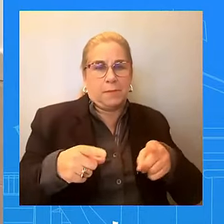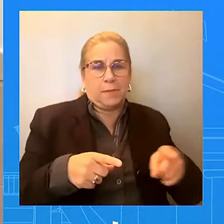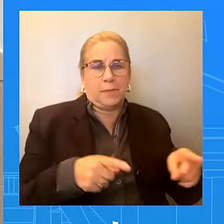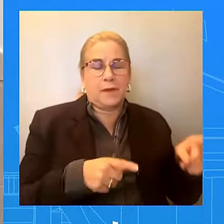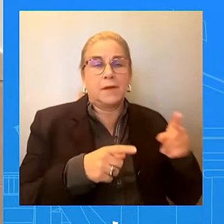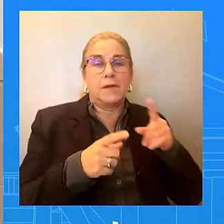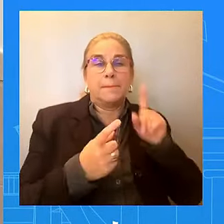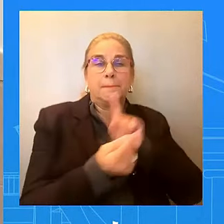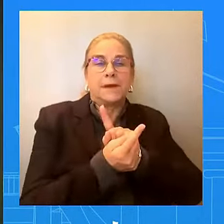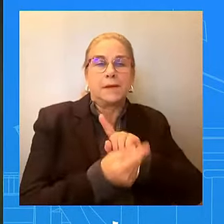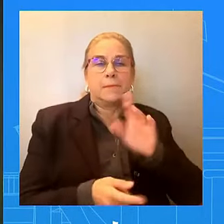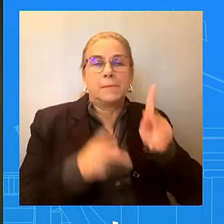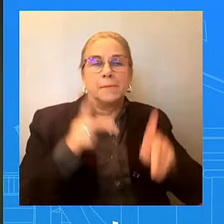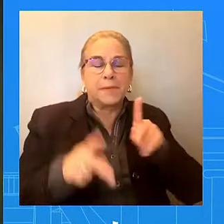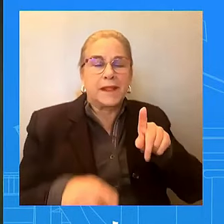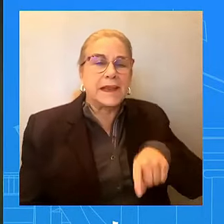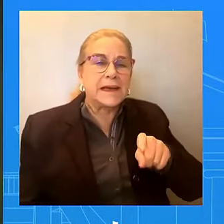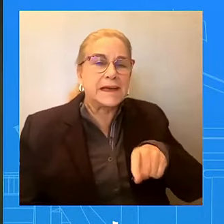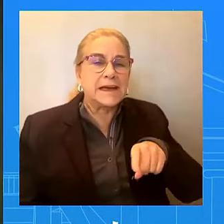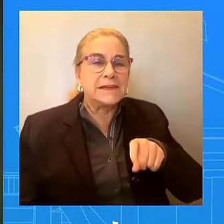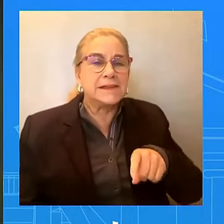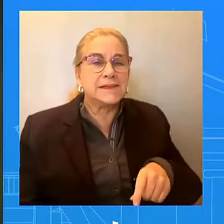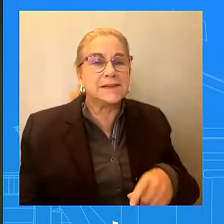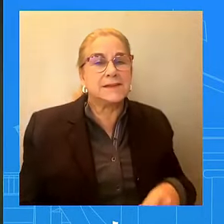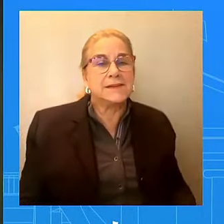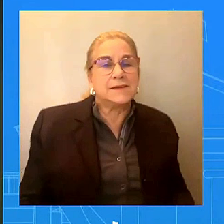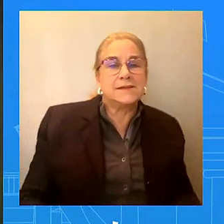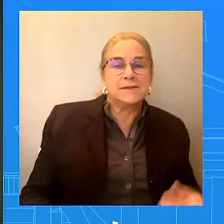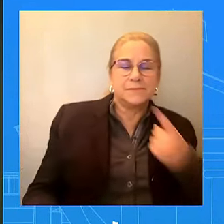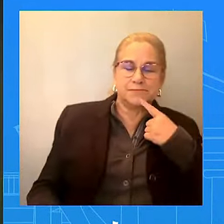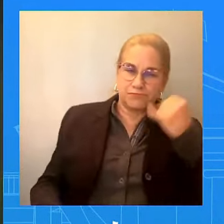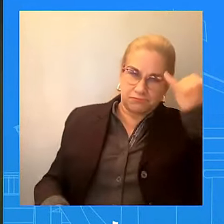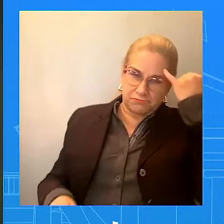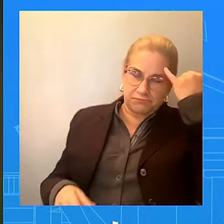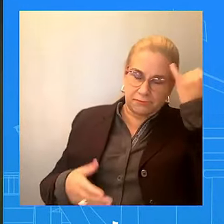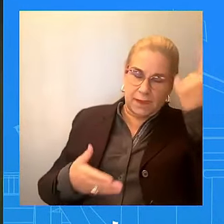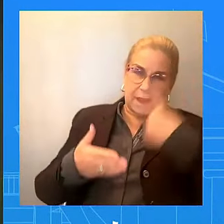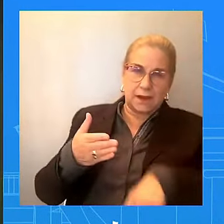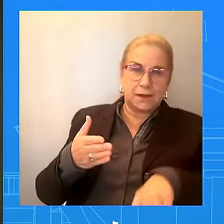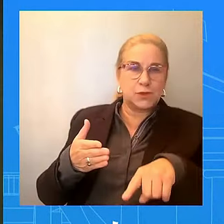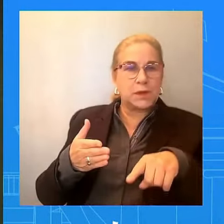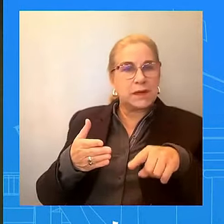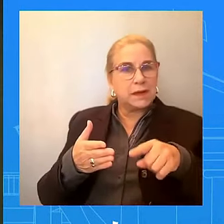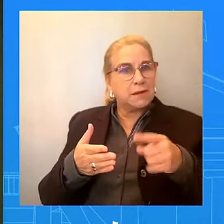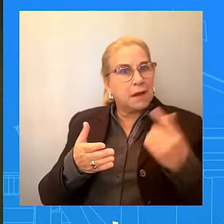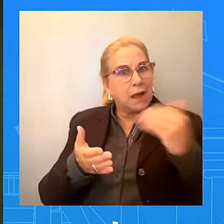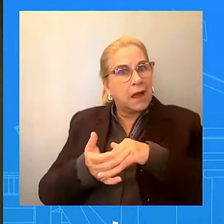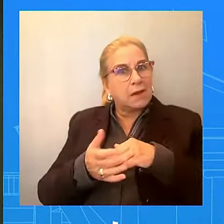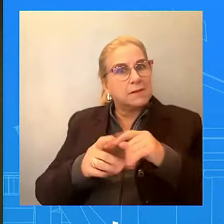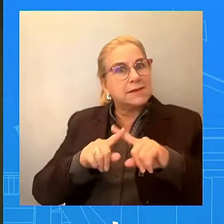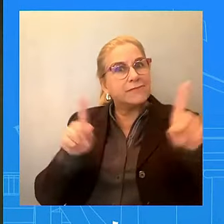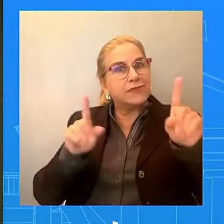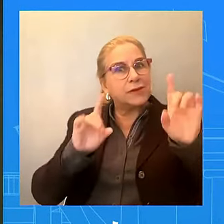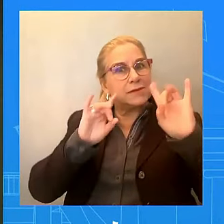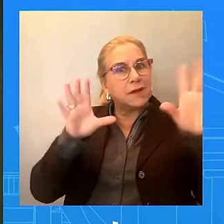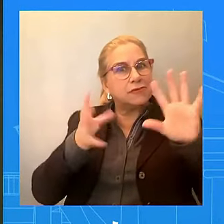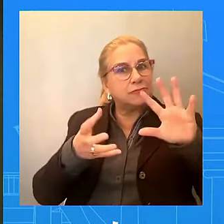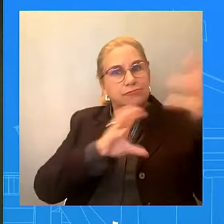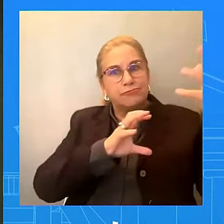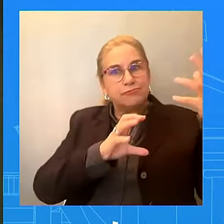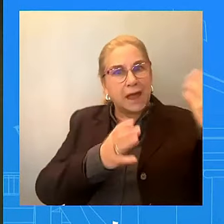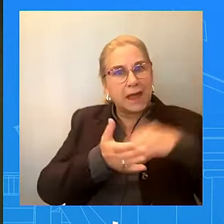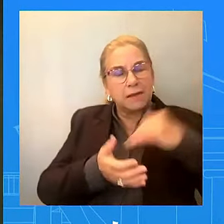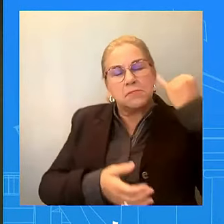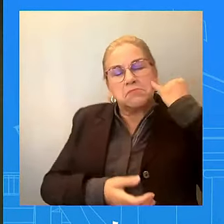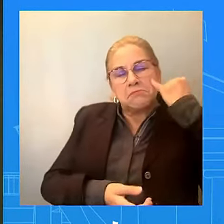What if there's another disaster next week? We are working on a continuing resolution. That is not stable footing for the work that we